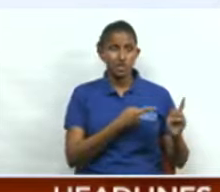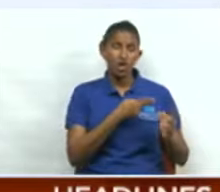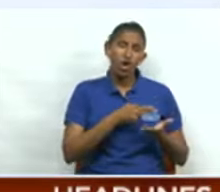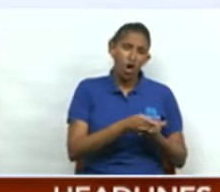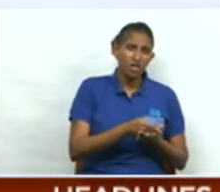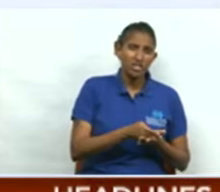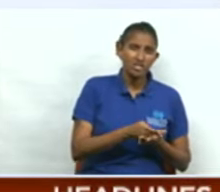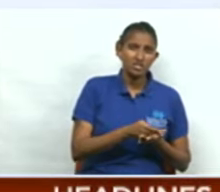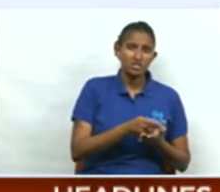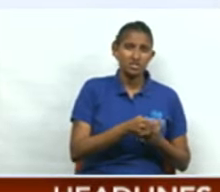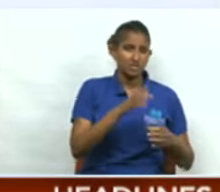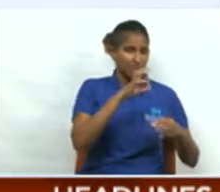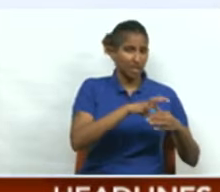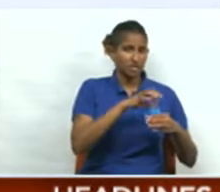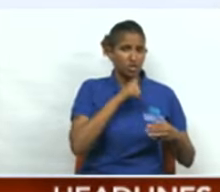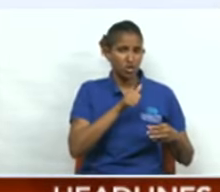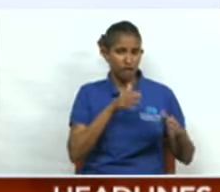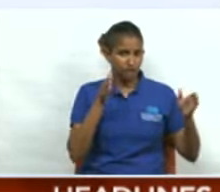It's how the country going.